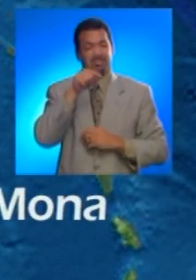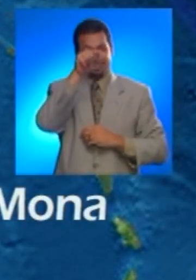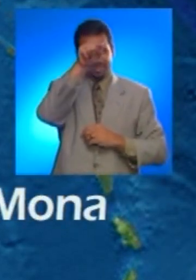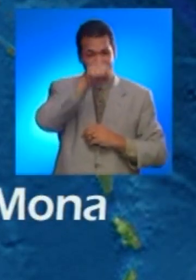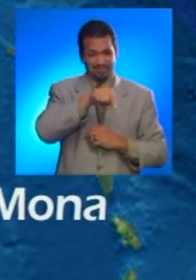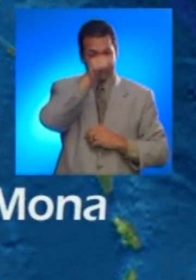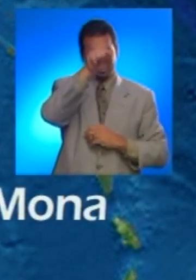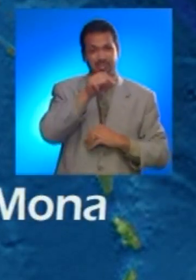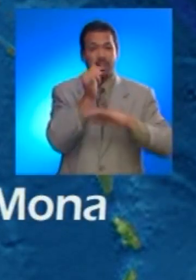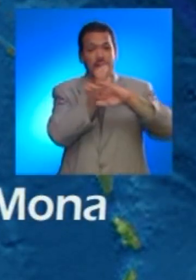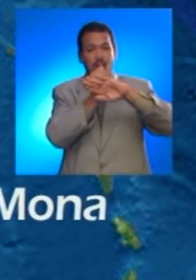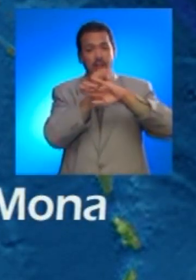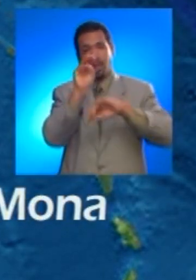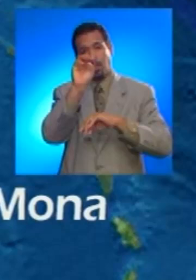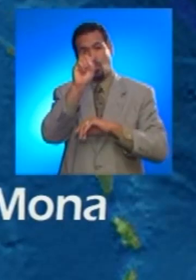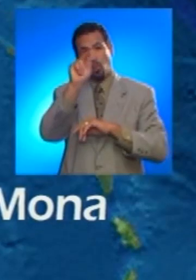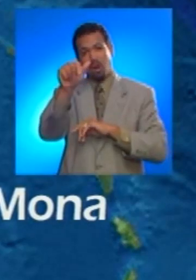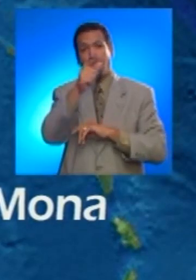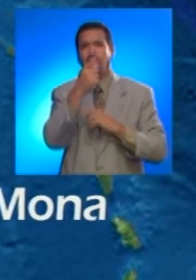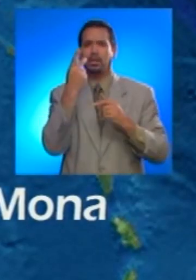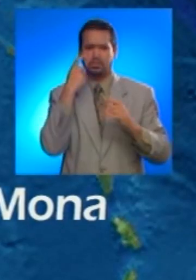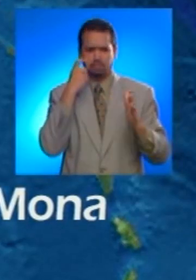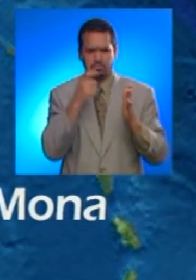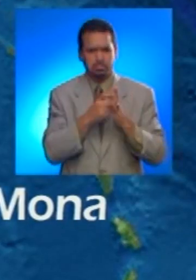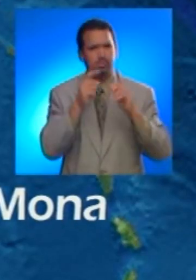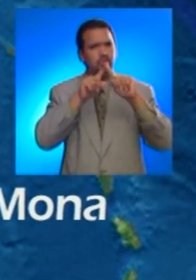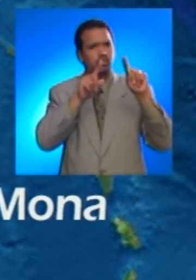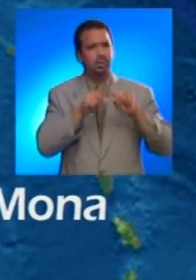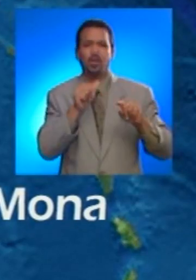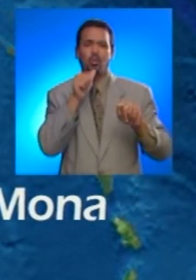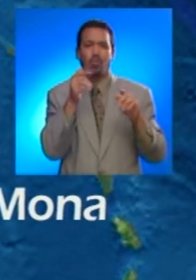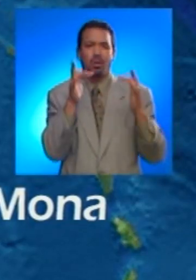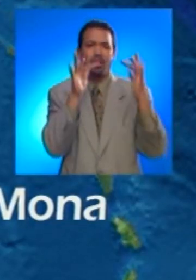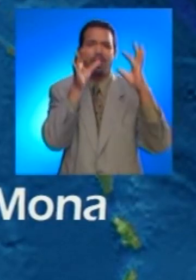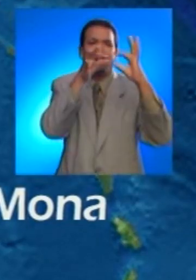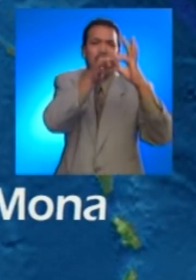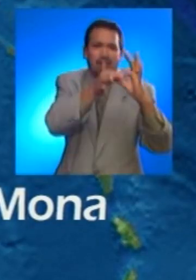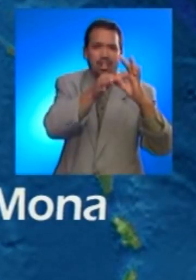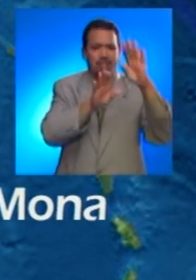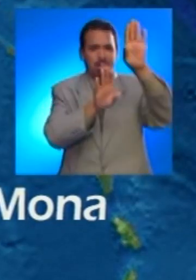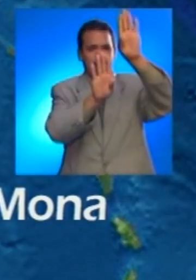Throughout the Mona Passage, there are many fault segments of different length.